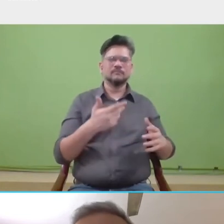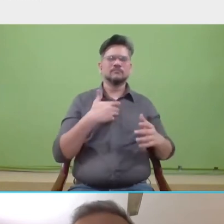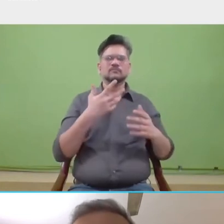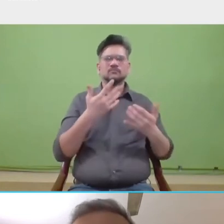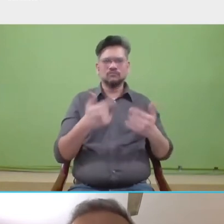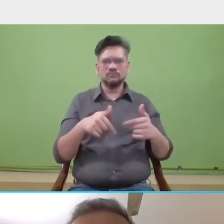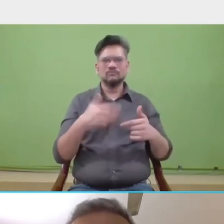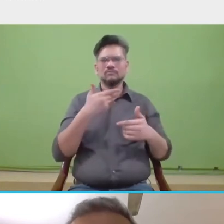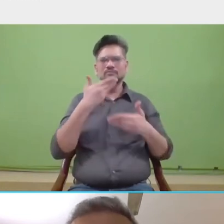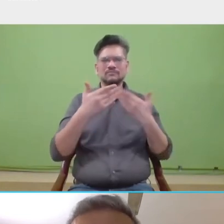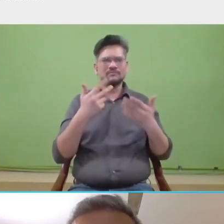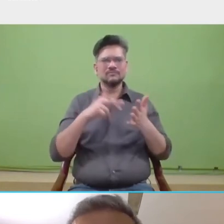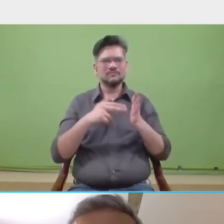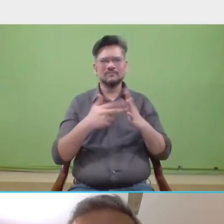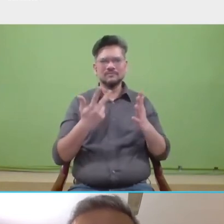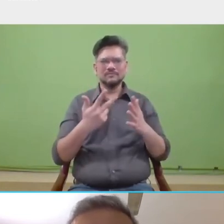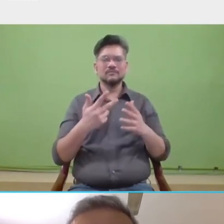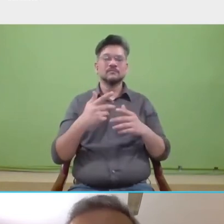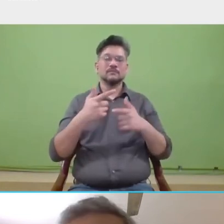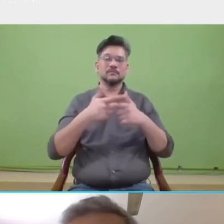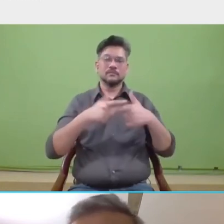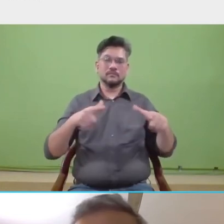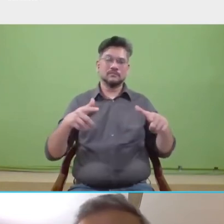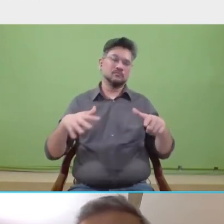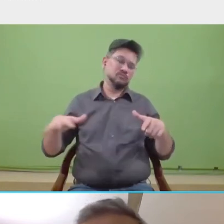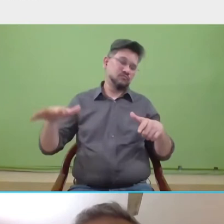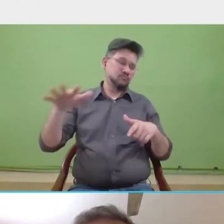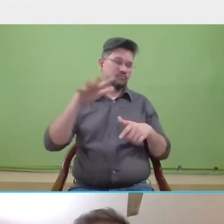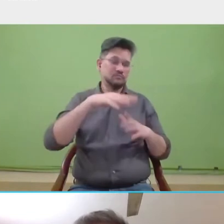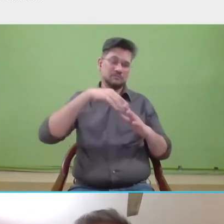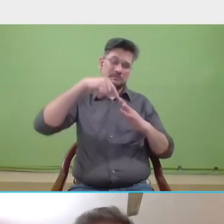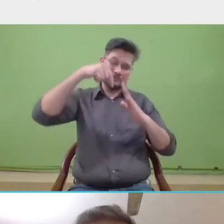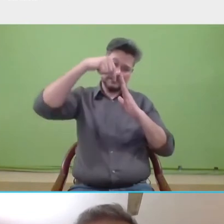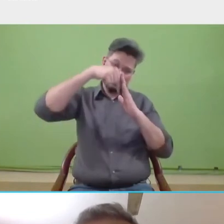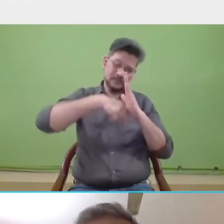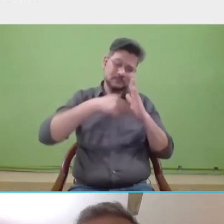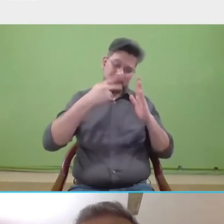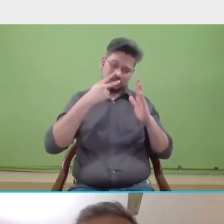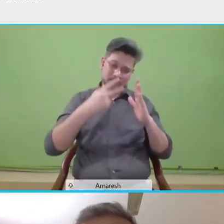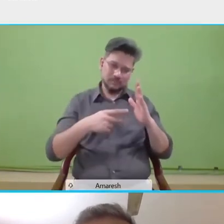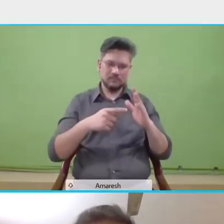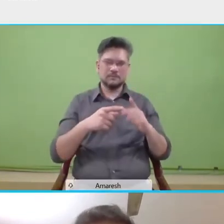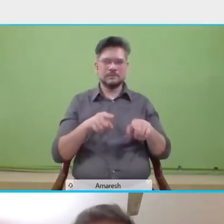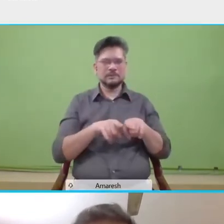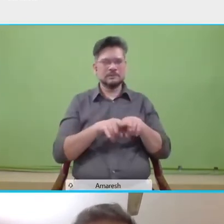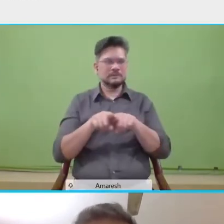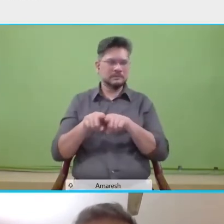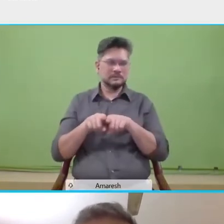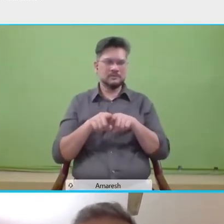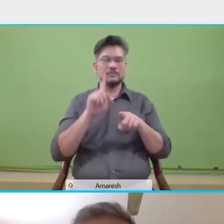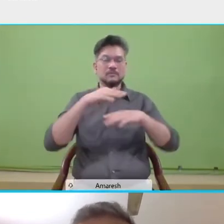similar at one point underlyingly they're similar but on the surface they may look different